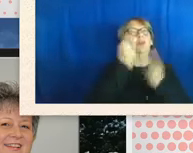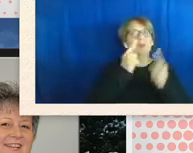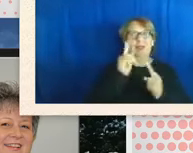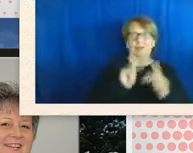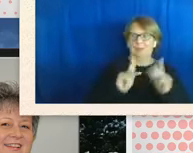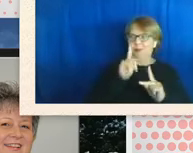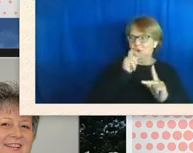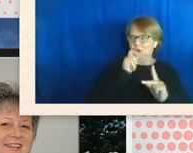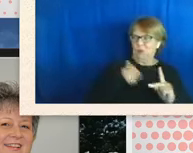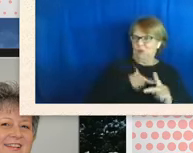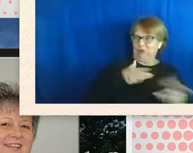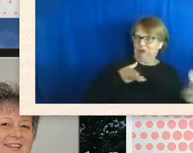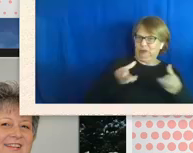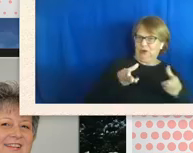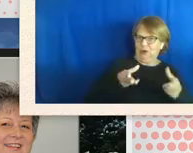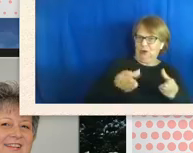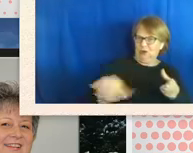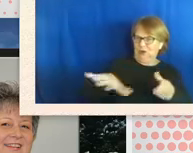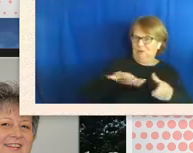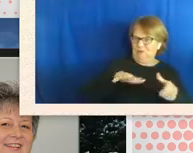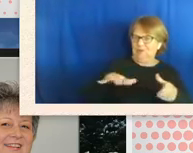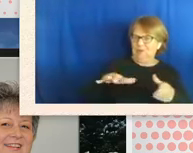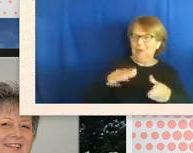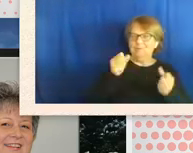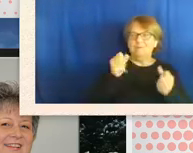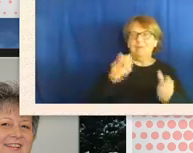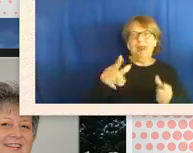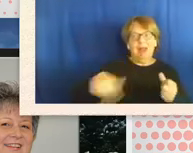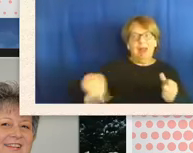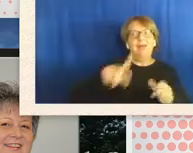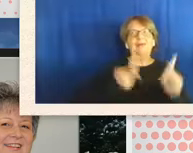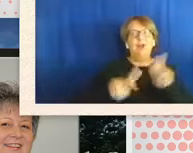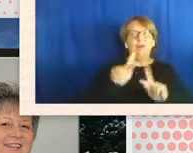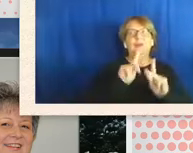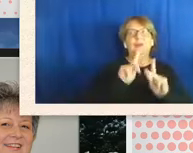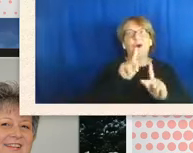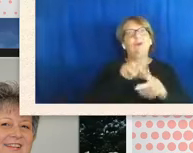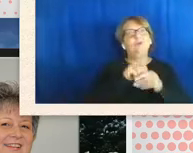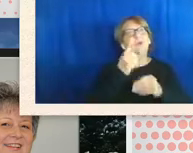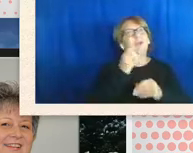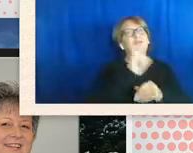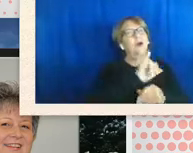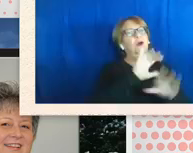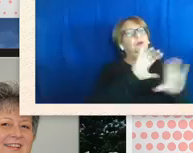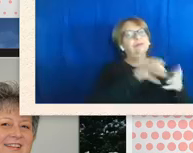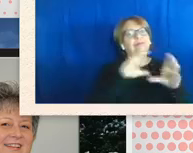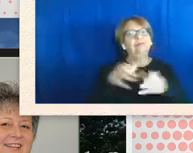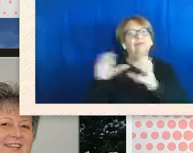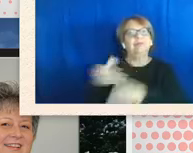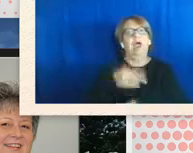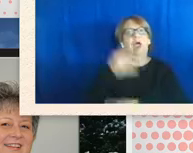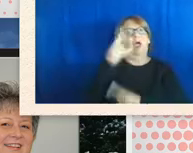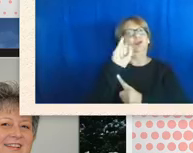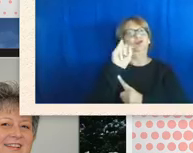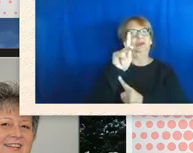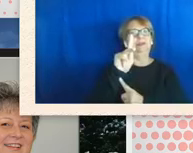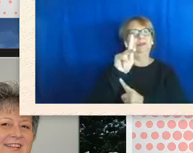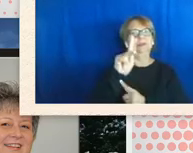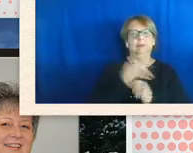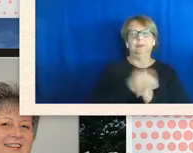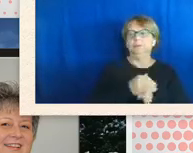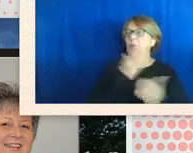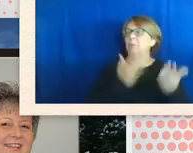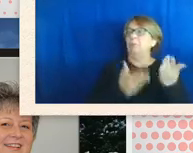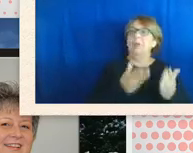agency, many of the folks fall into one of those high-risk categories. It may not be based on